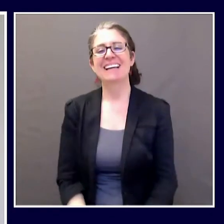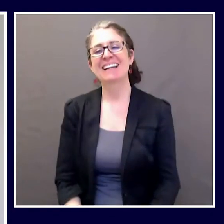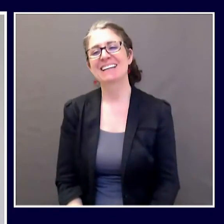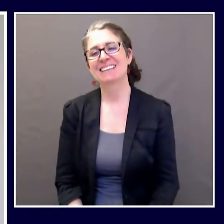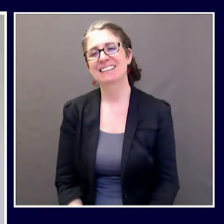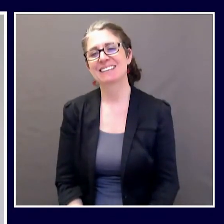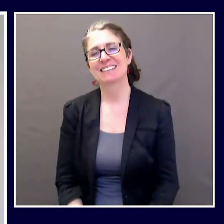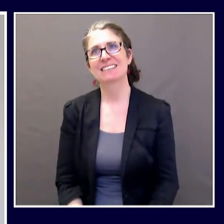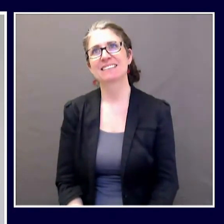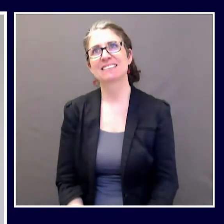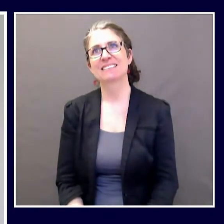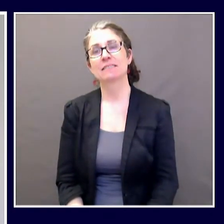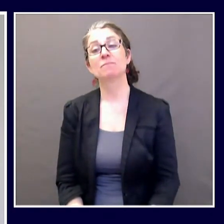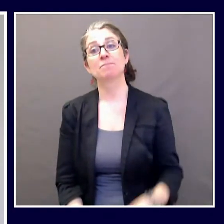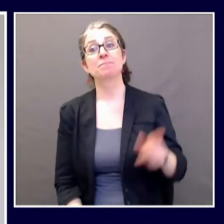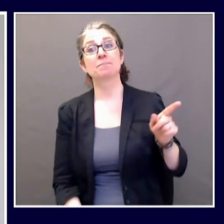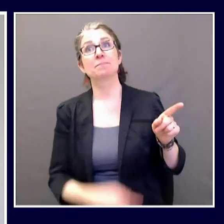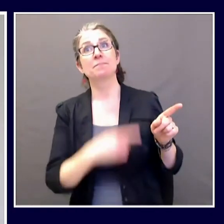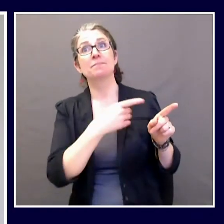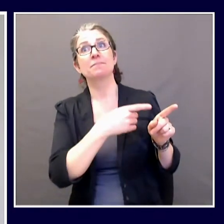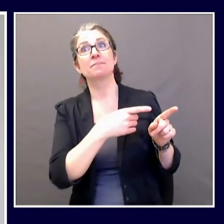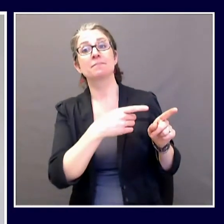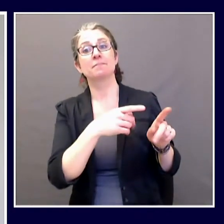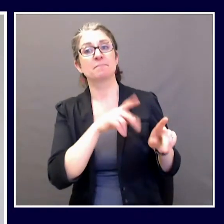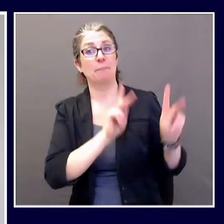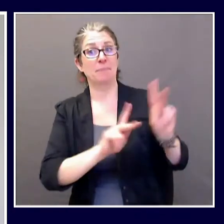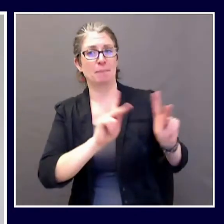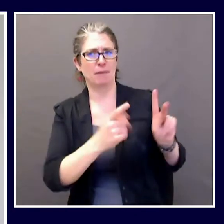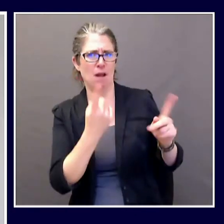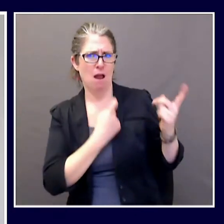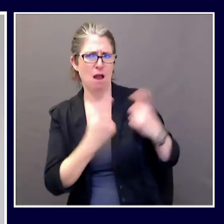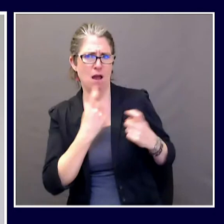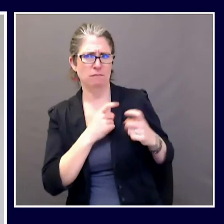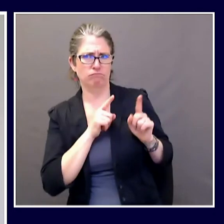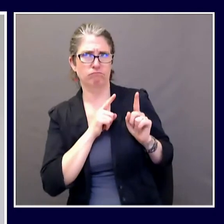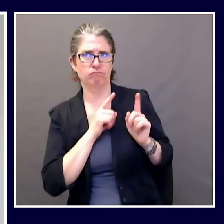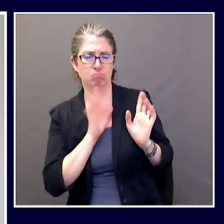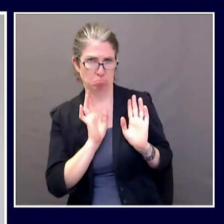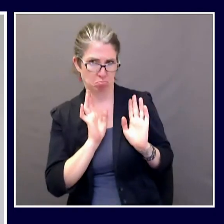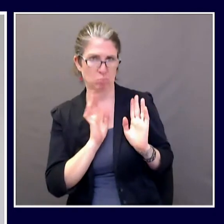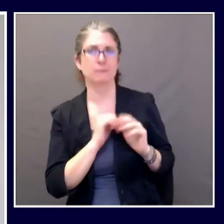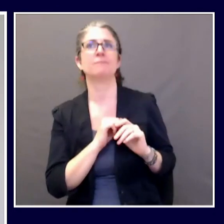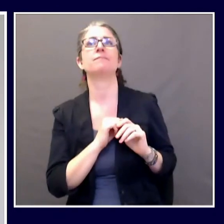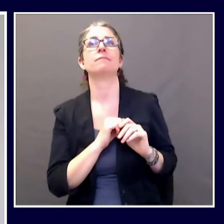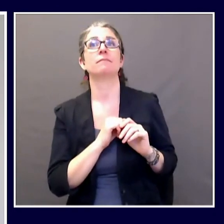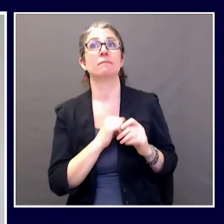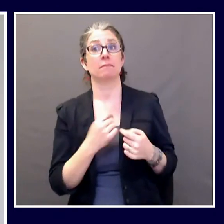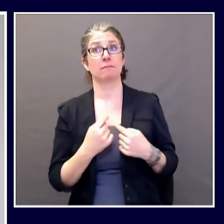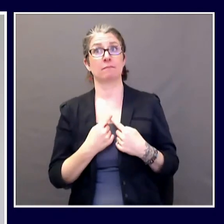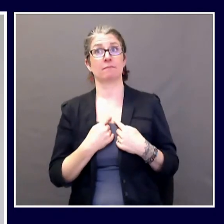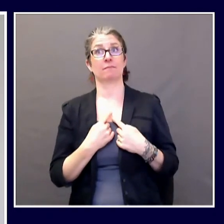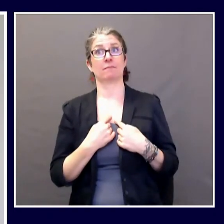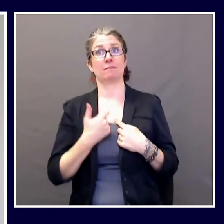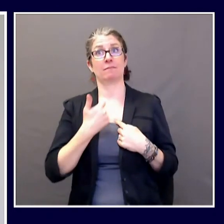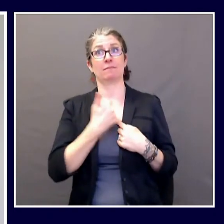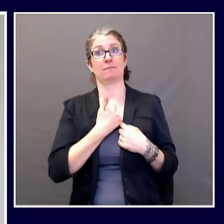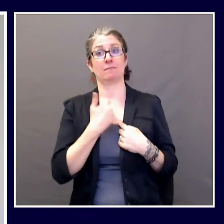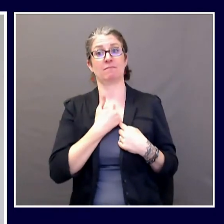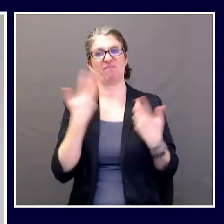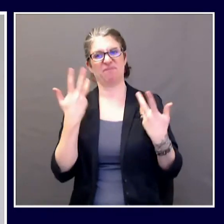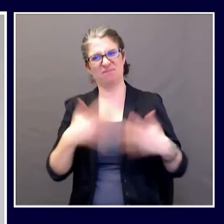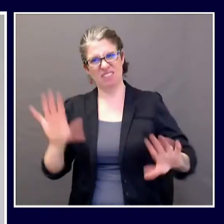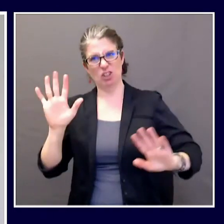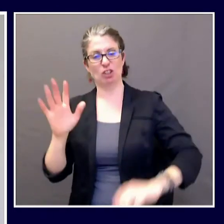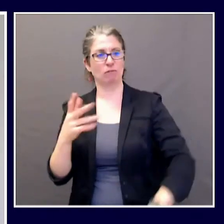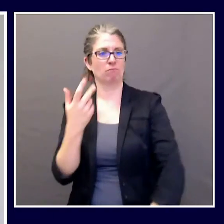listeners. One asks, says, so I'm fully vaccinated. What kind of risks do I really face and or pose